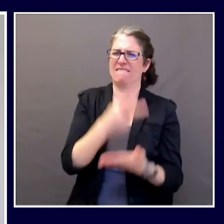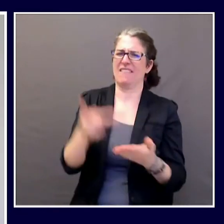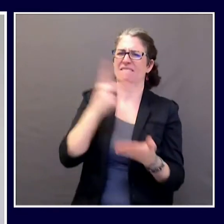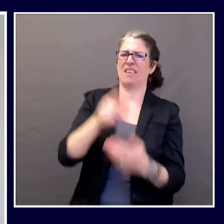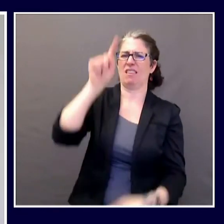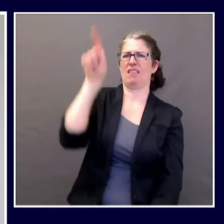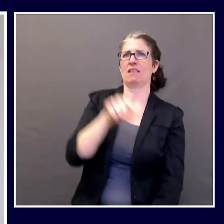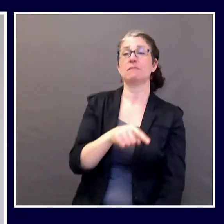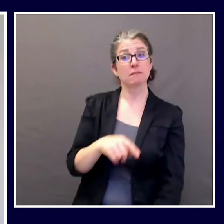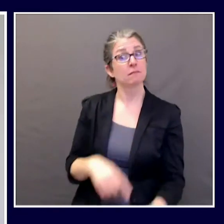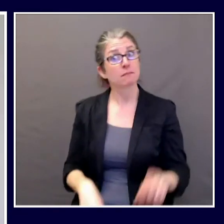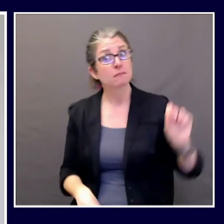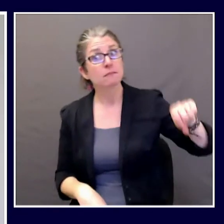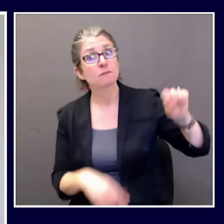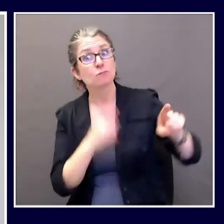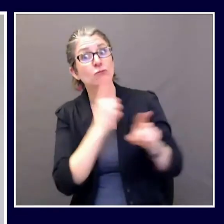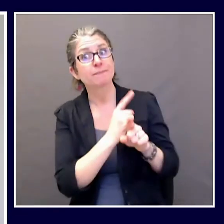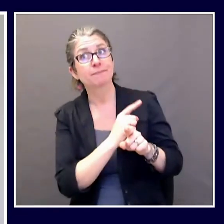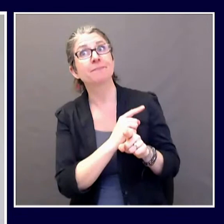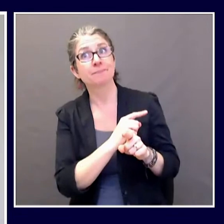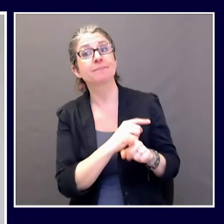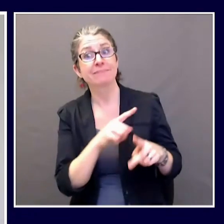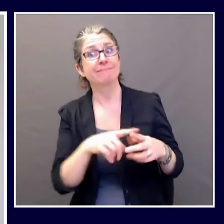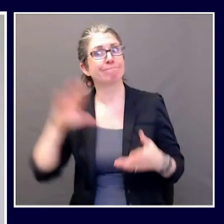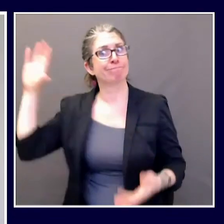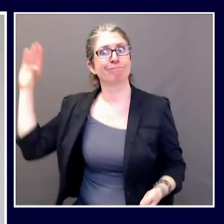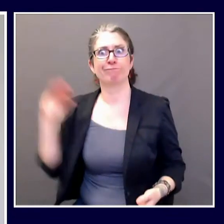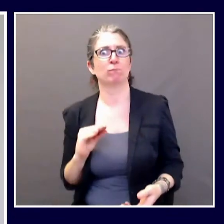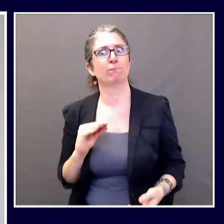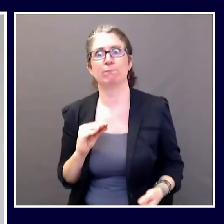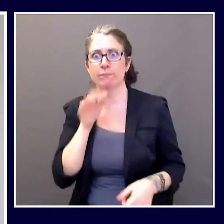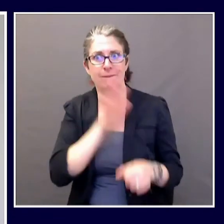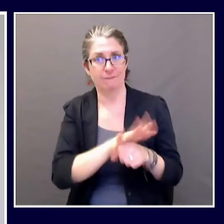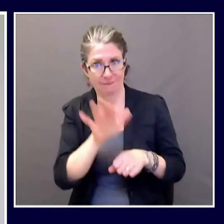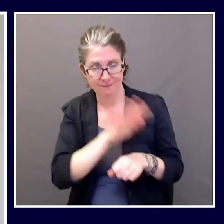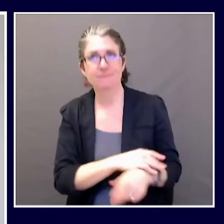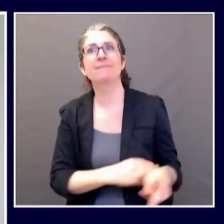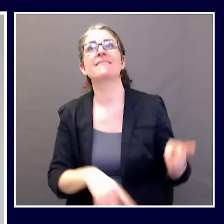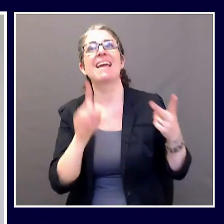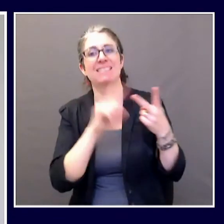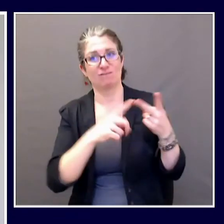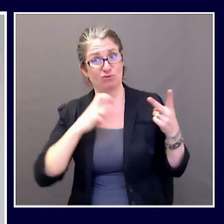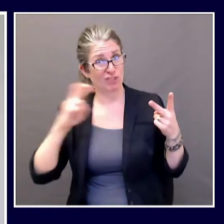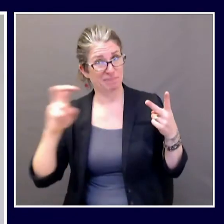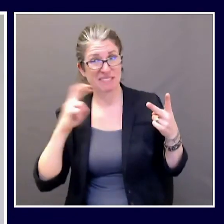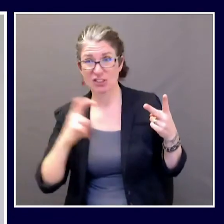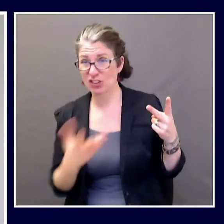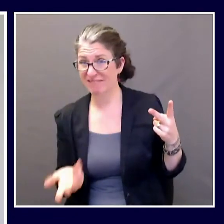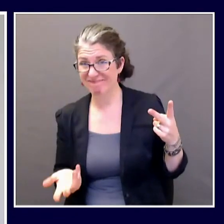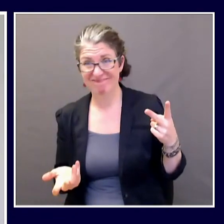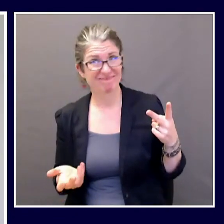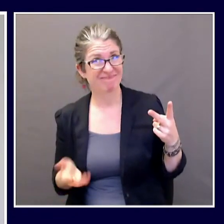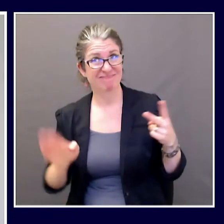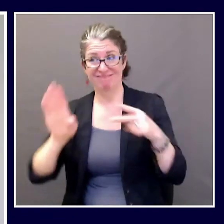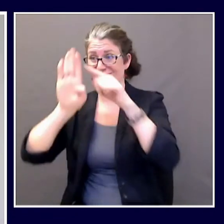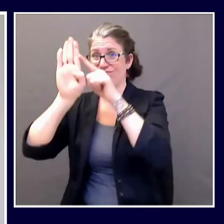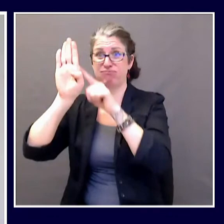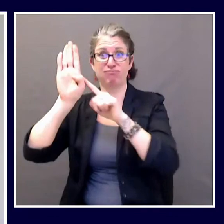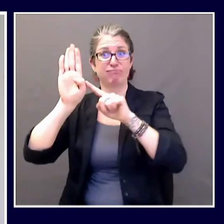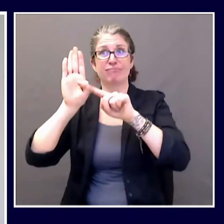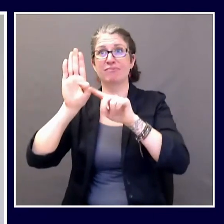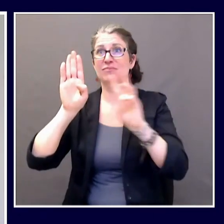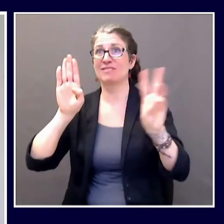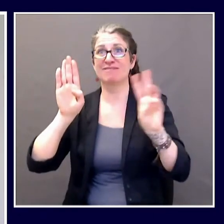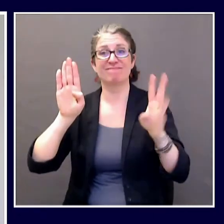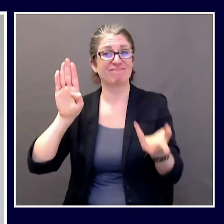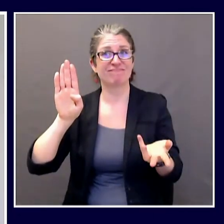that Commissioner Lambrew made on Tuesday to allow individuals who need a ride, not want a ride, but